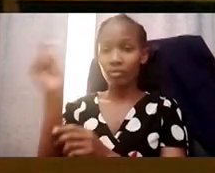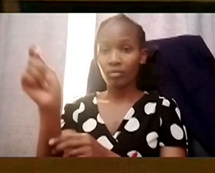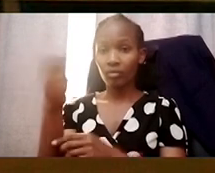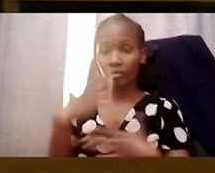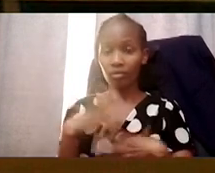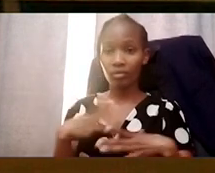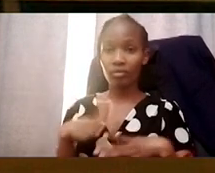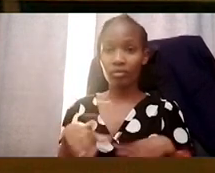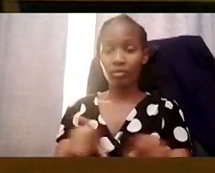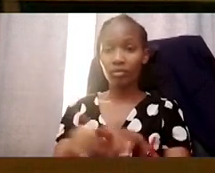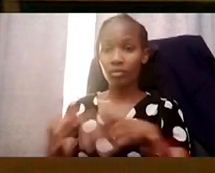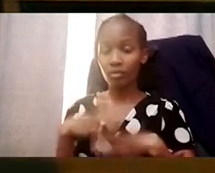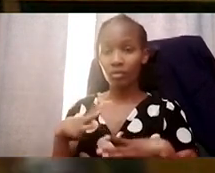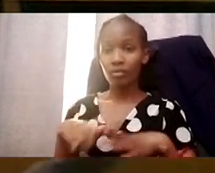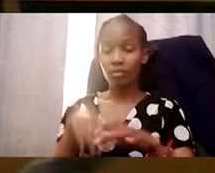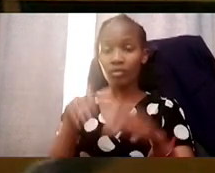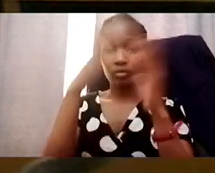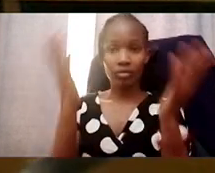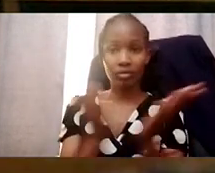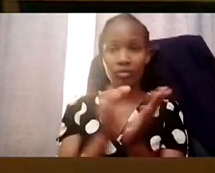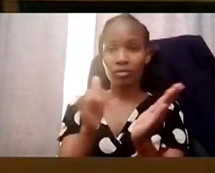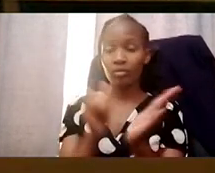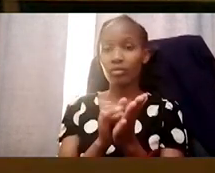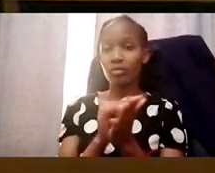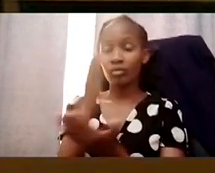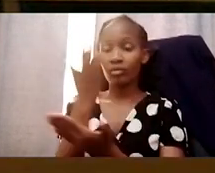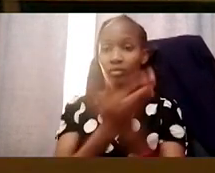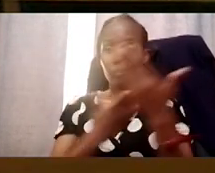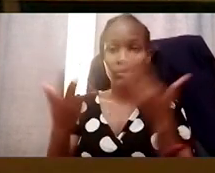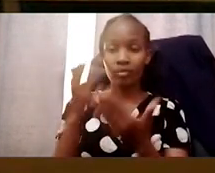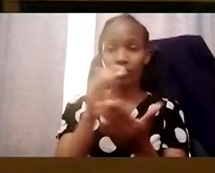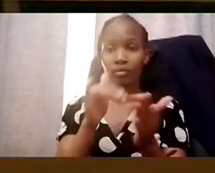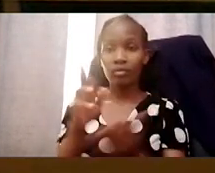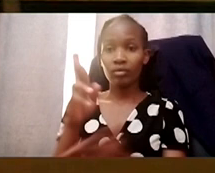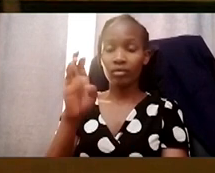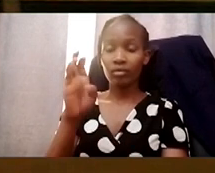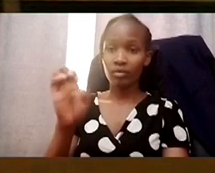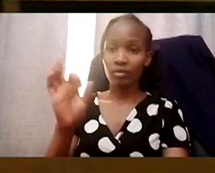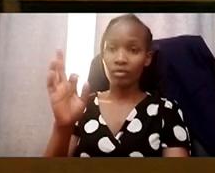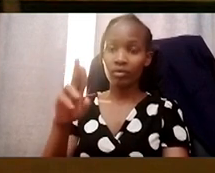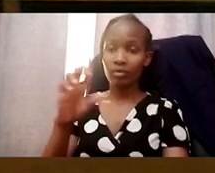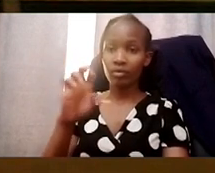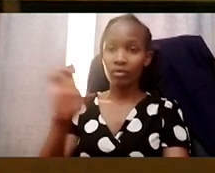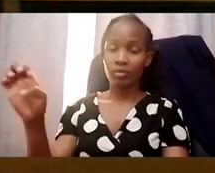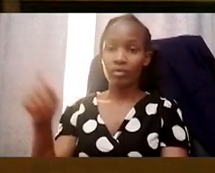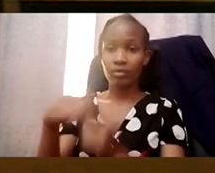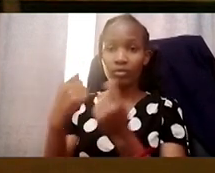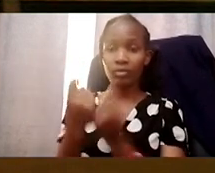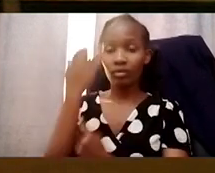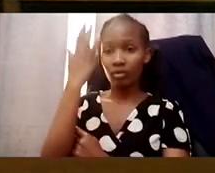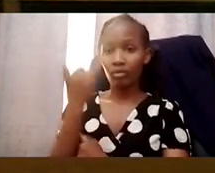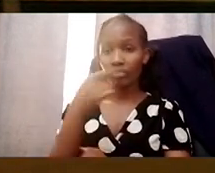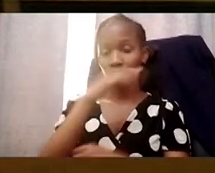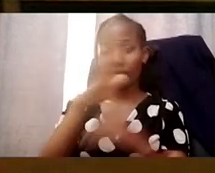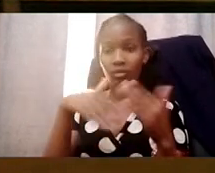also the people around the world that we used to interact with as a refugee team. Because for us now, all the refugees around the